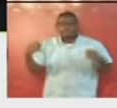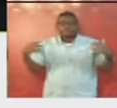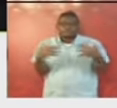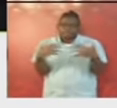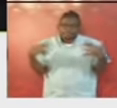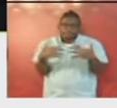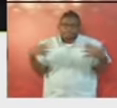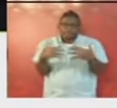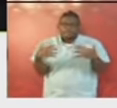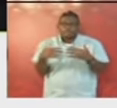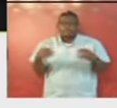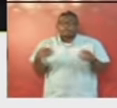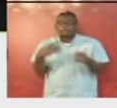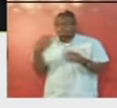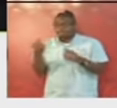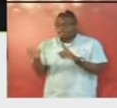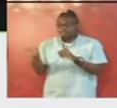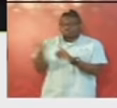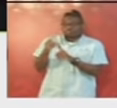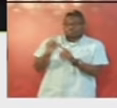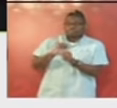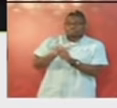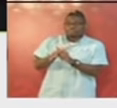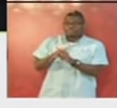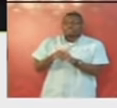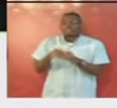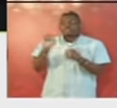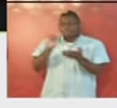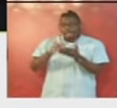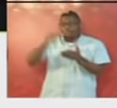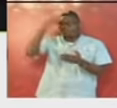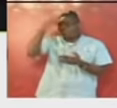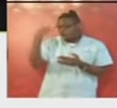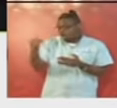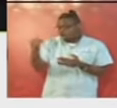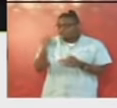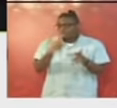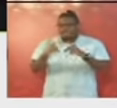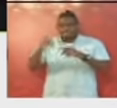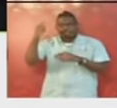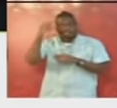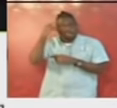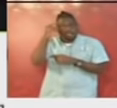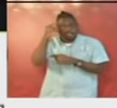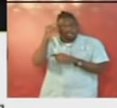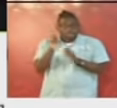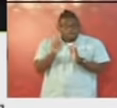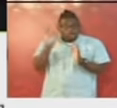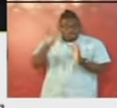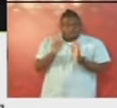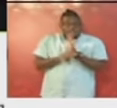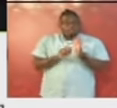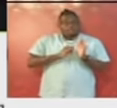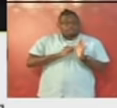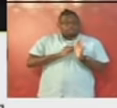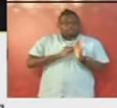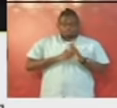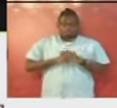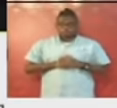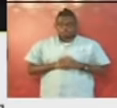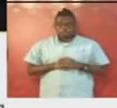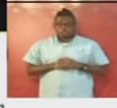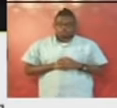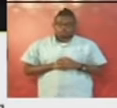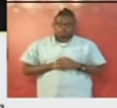pandemic, likely increased death by suicide. The next graphic, so we can change, this